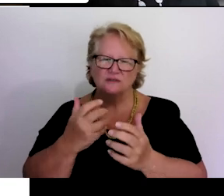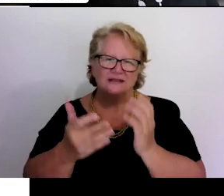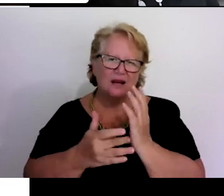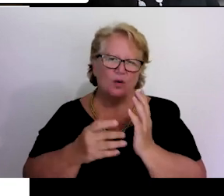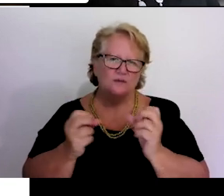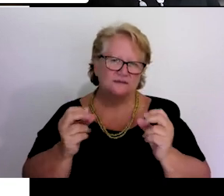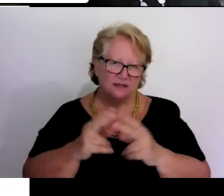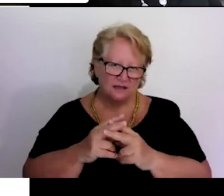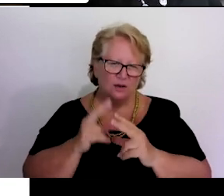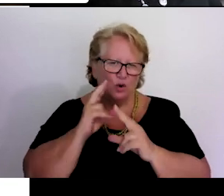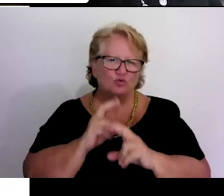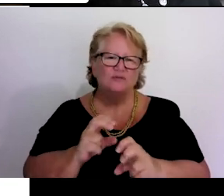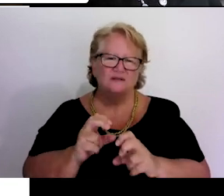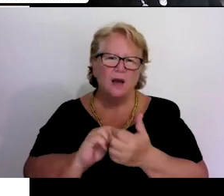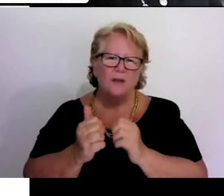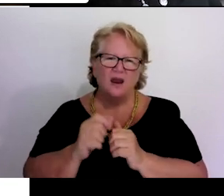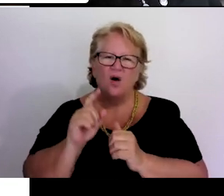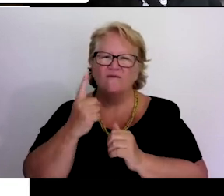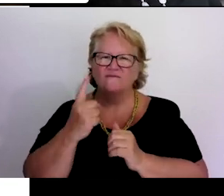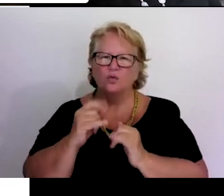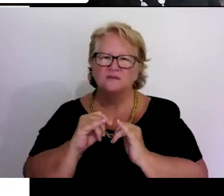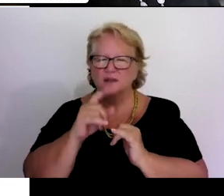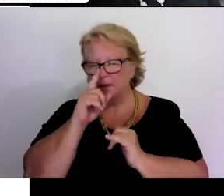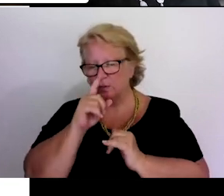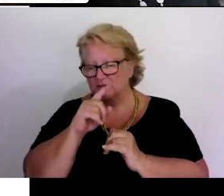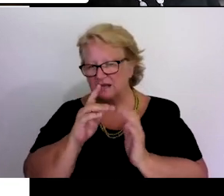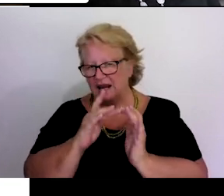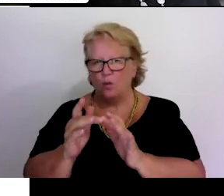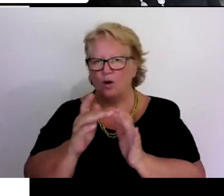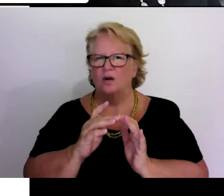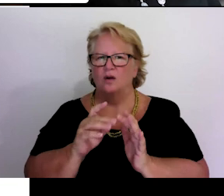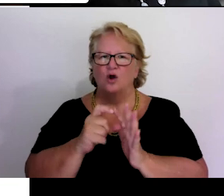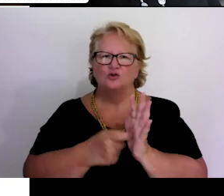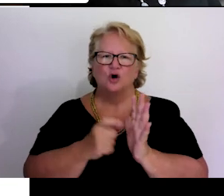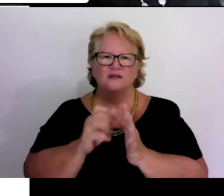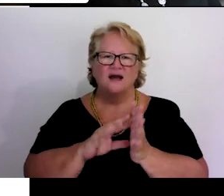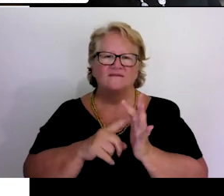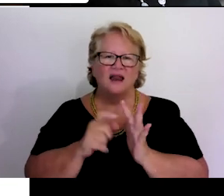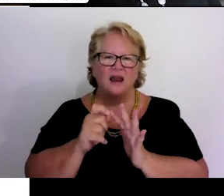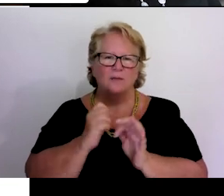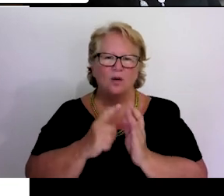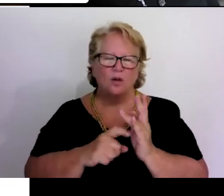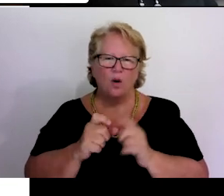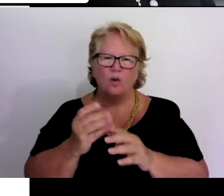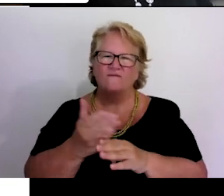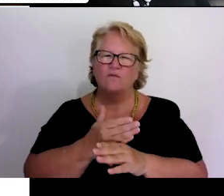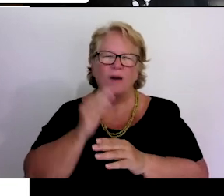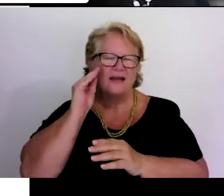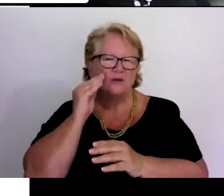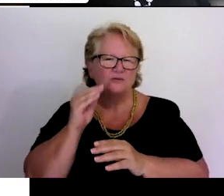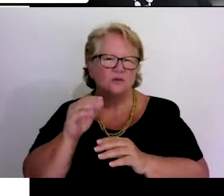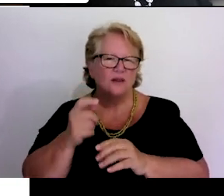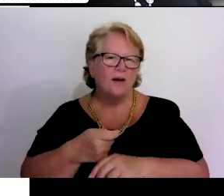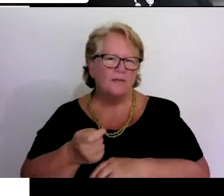and research partner of the First Peoples Disability Network, and Dr. Philip Gold, who's former Australian Government Council member, previously the Chief